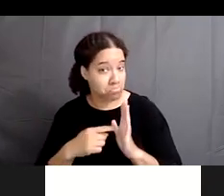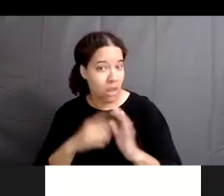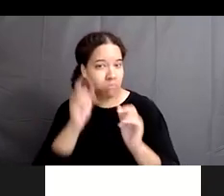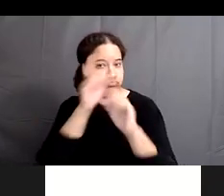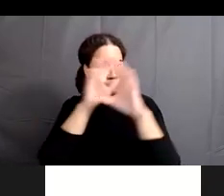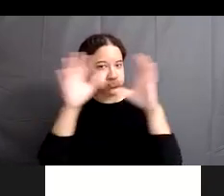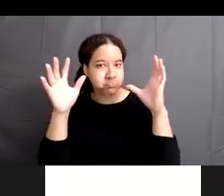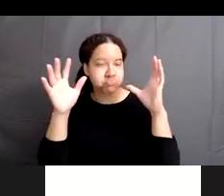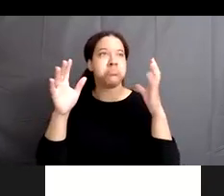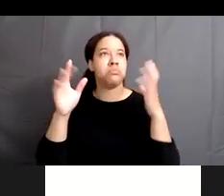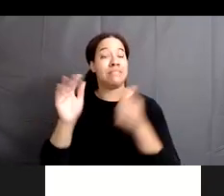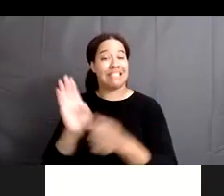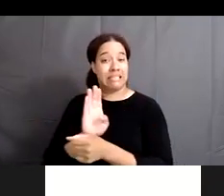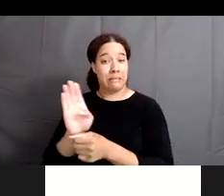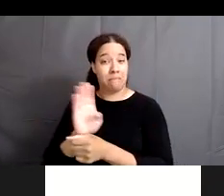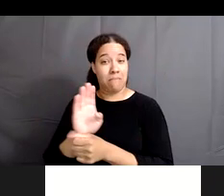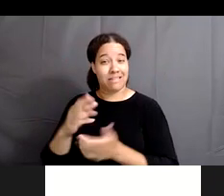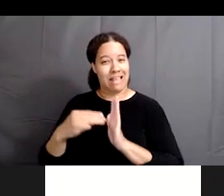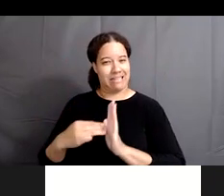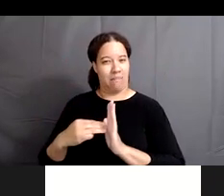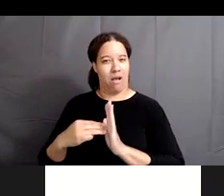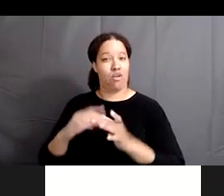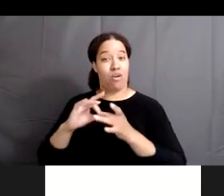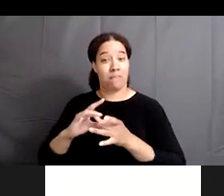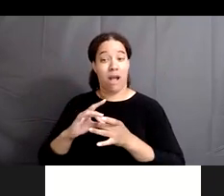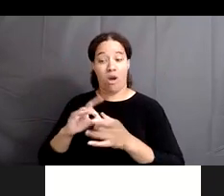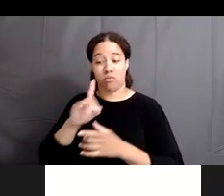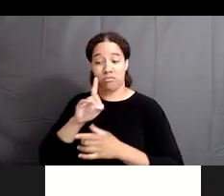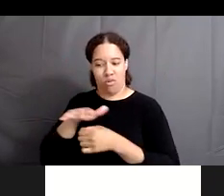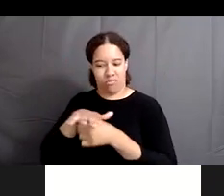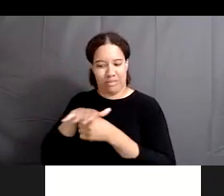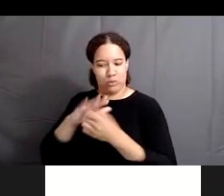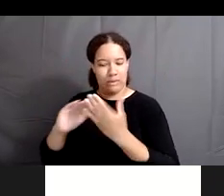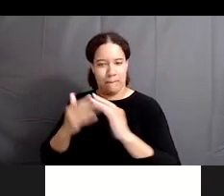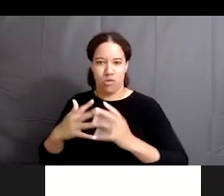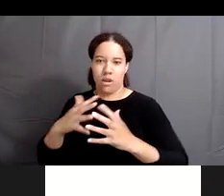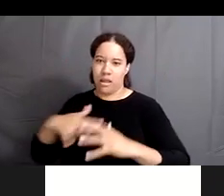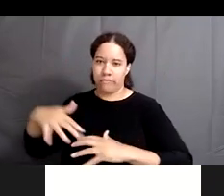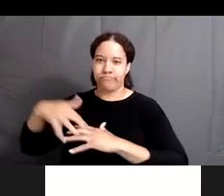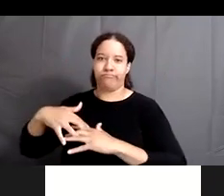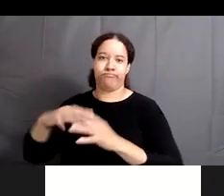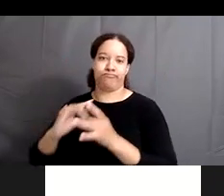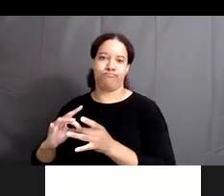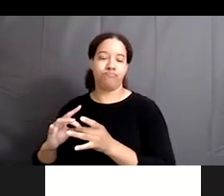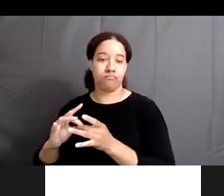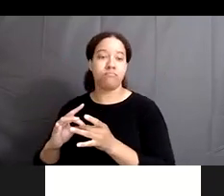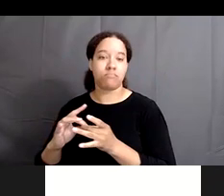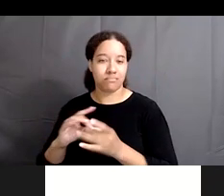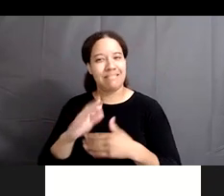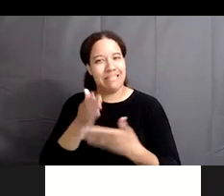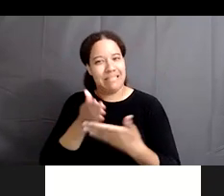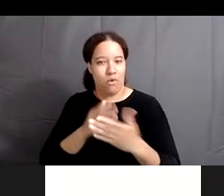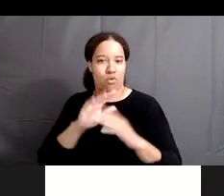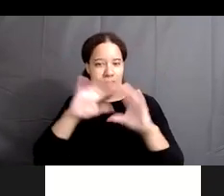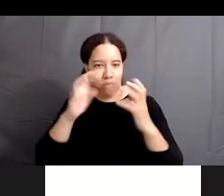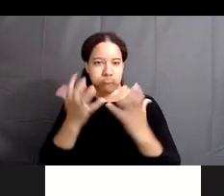business model that is really about being rooted in local communities, is part of a value-based global movement to kind of change